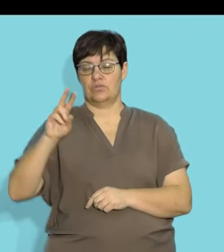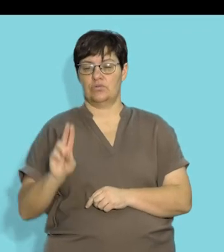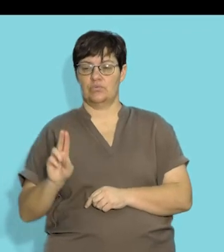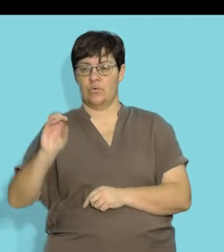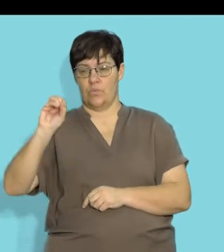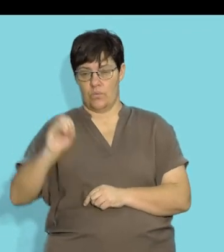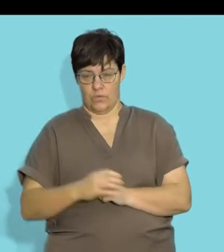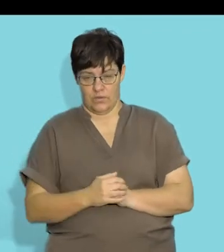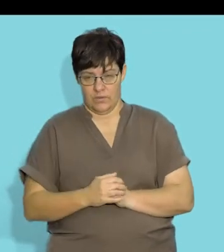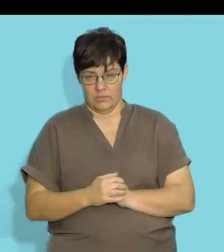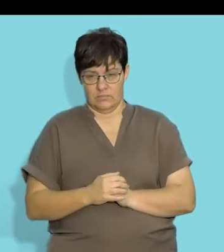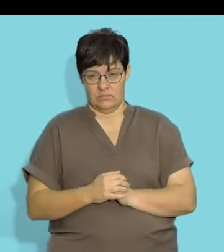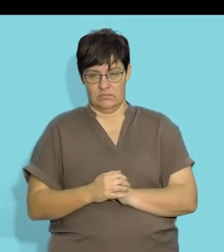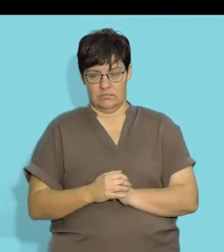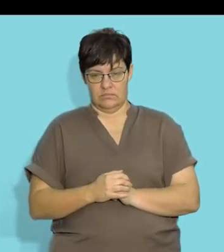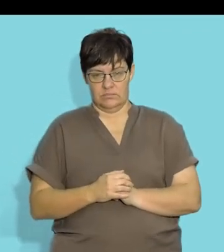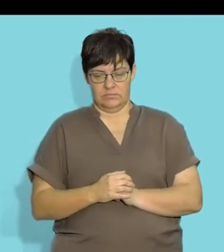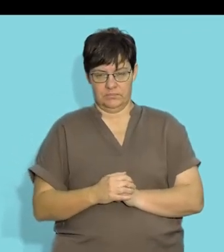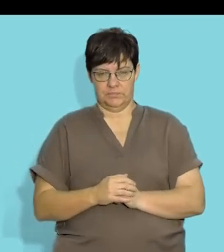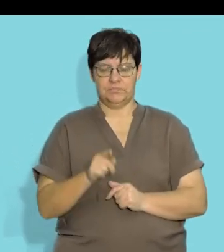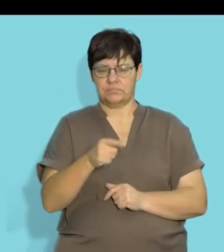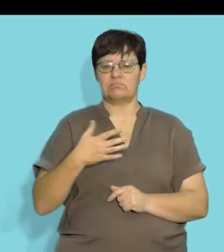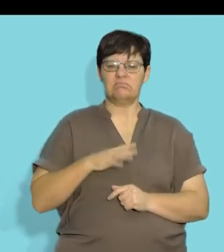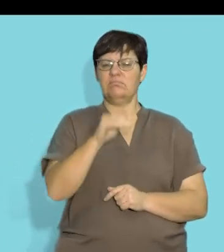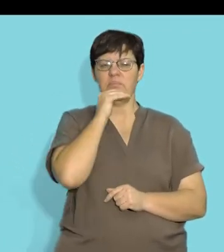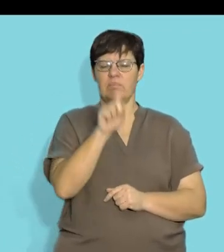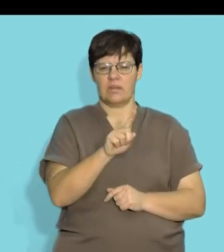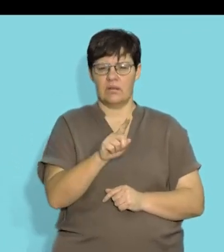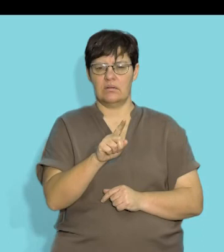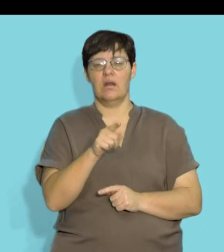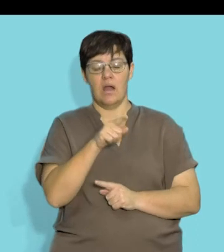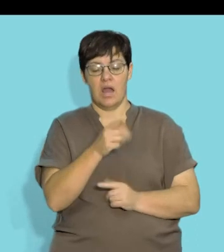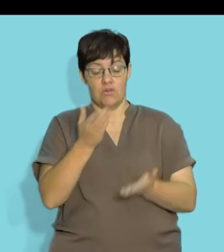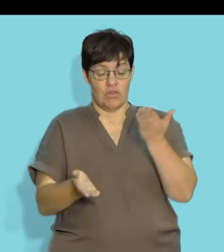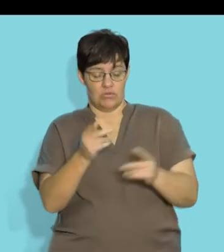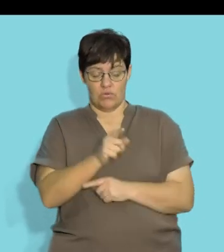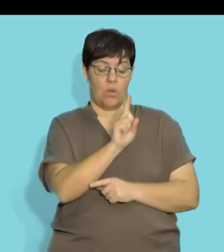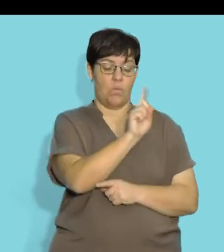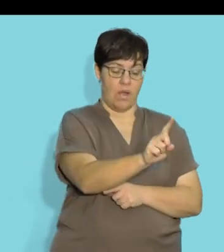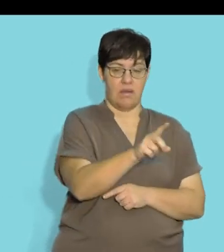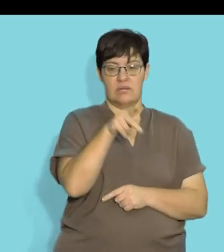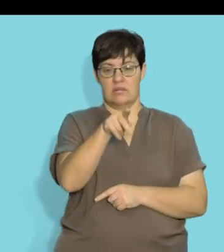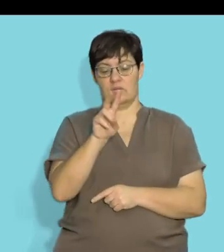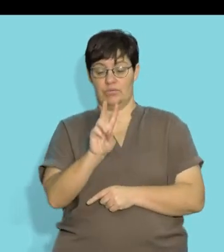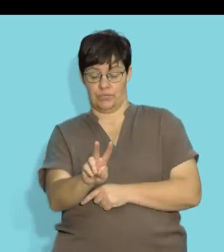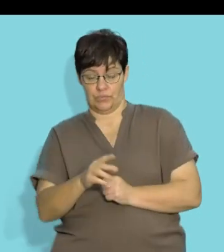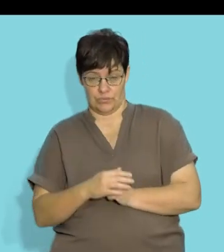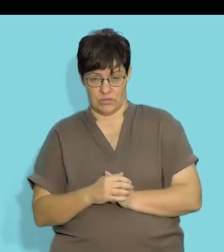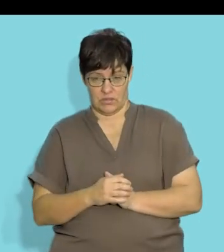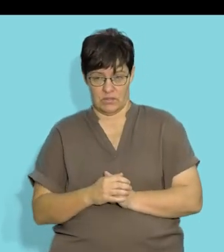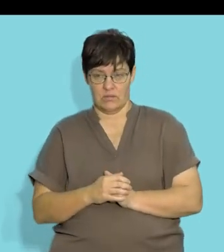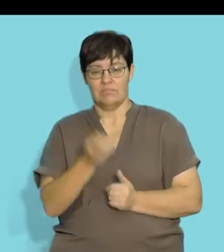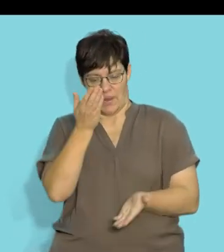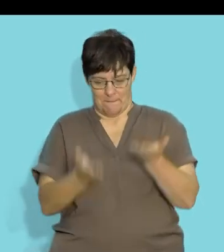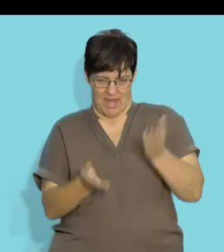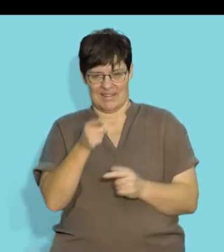2H2O, right? Now, what is our stoichiometric ratio? It's 1:2. Okay, so this is the